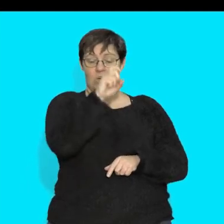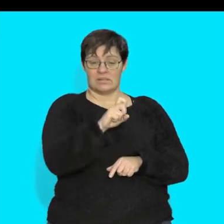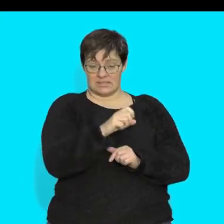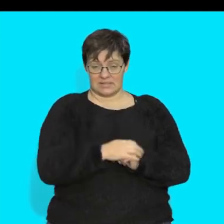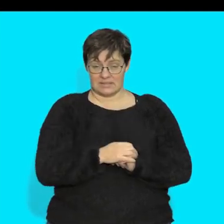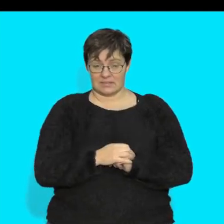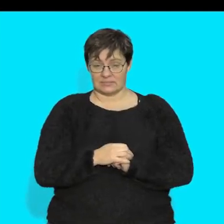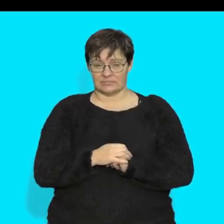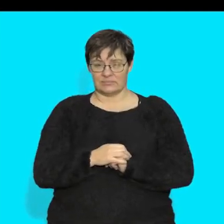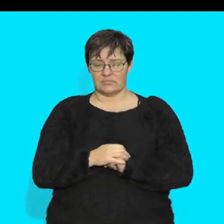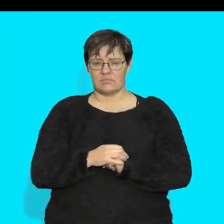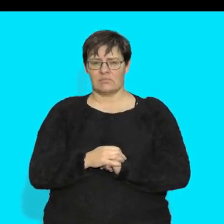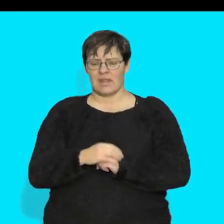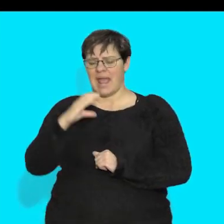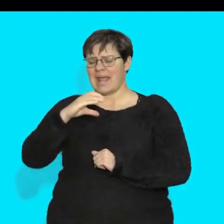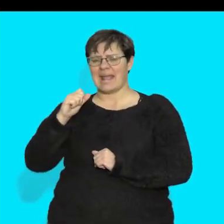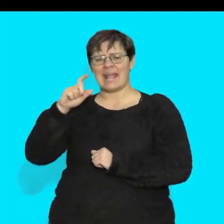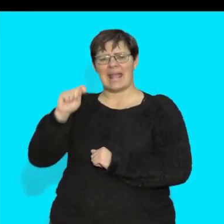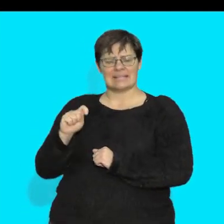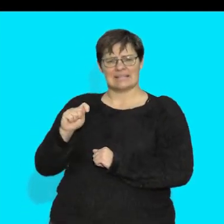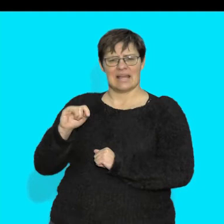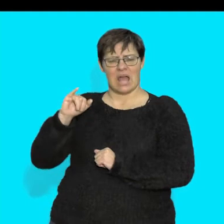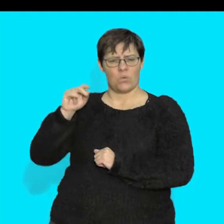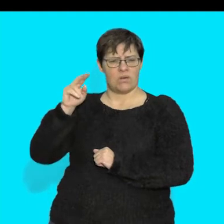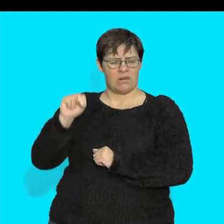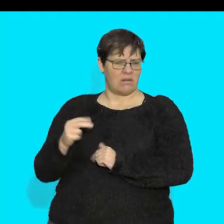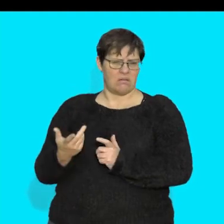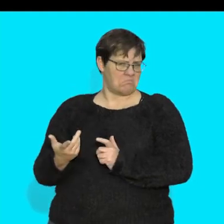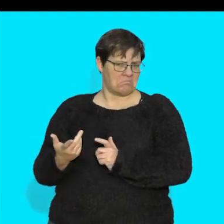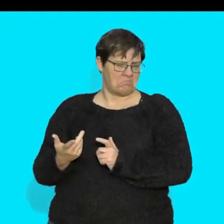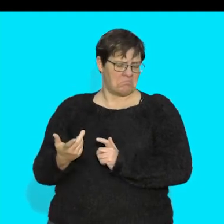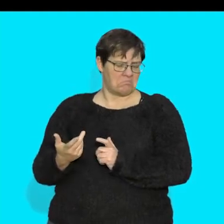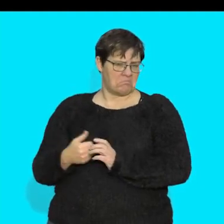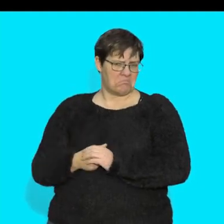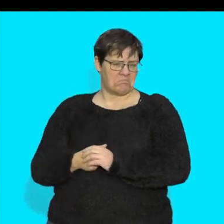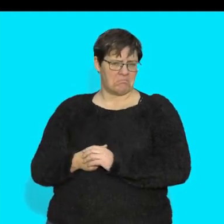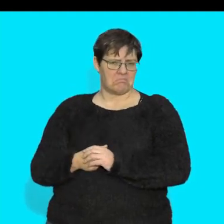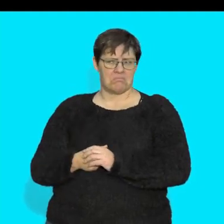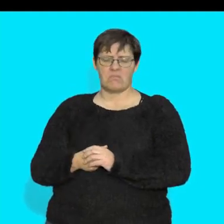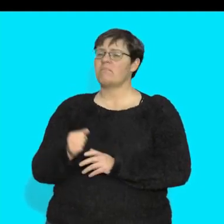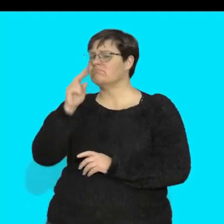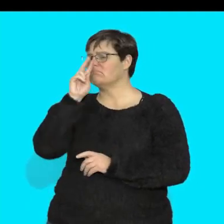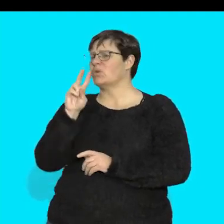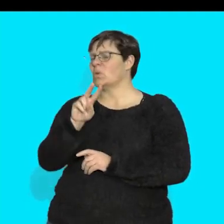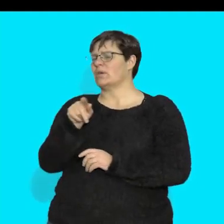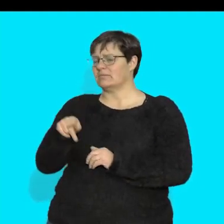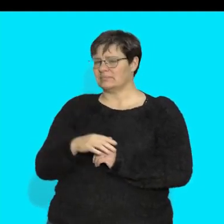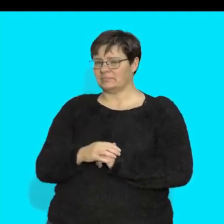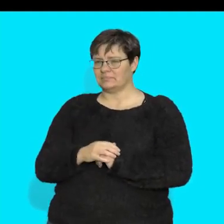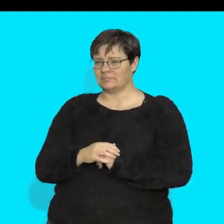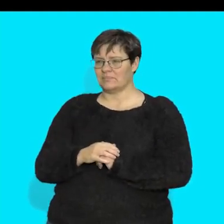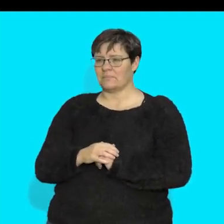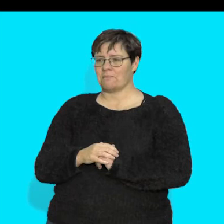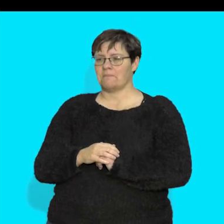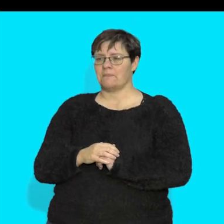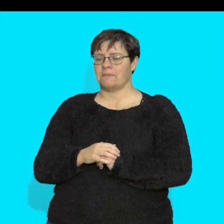Very good. Now, what about the cations in the solution? What about the cations in the solution? Let's have a look and identify